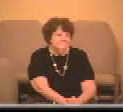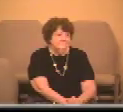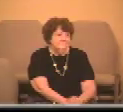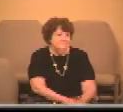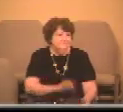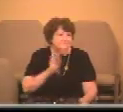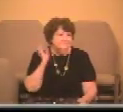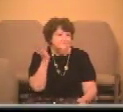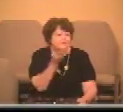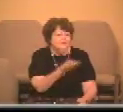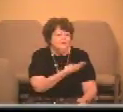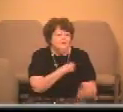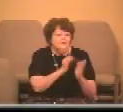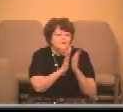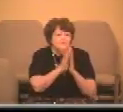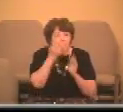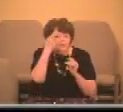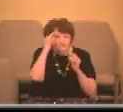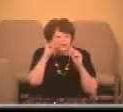We pray for